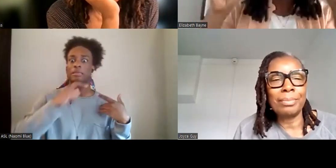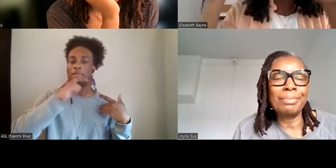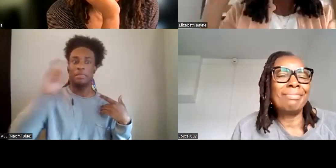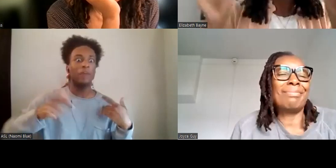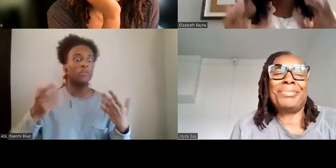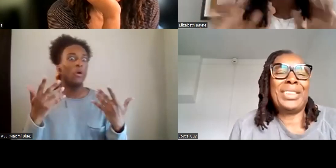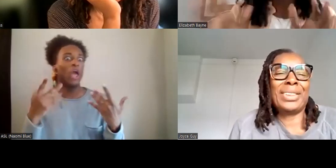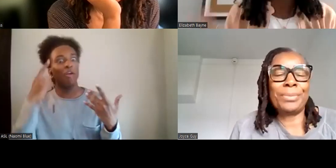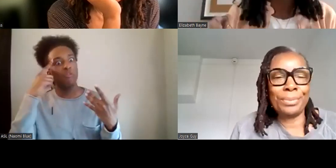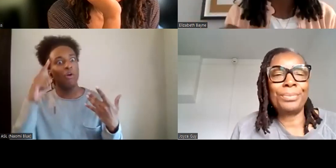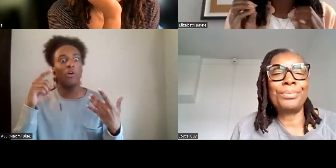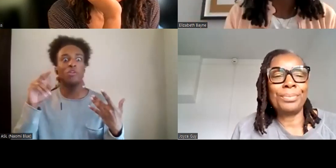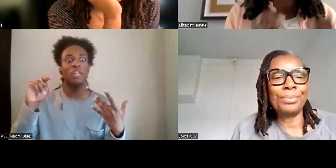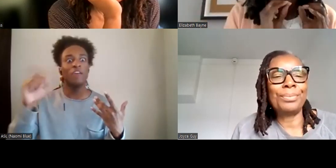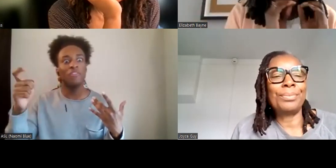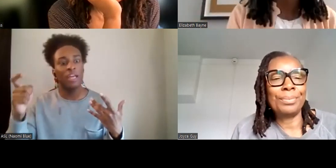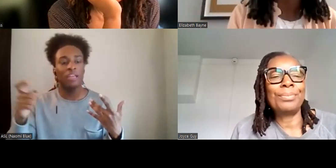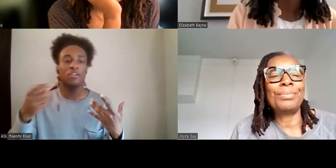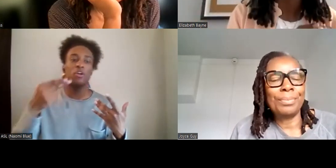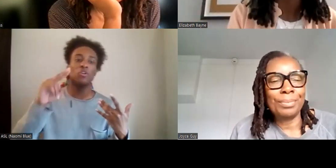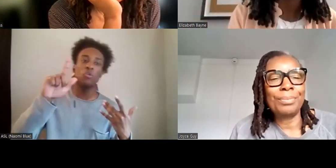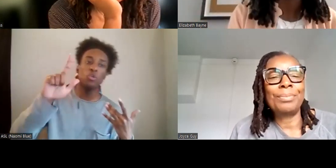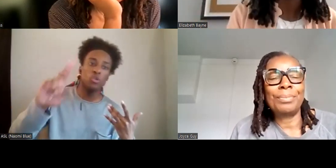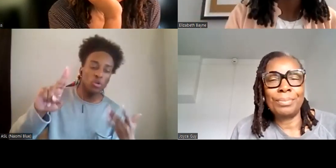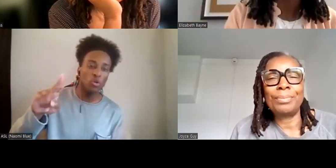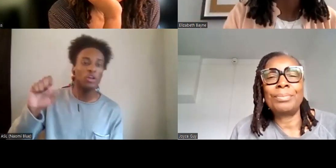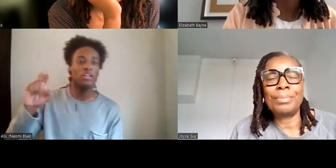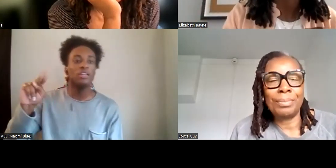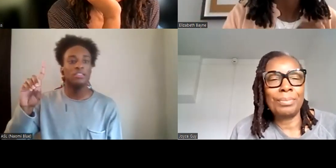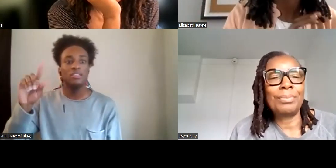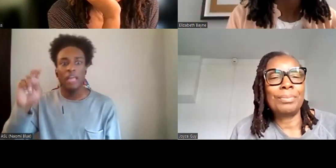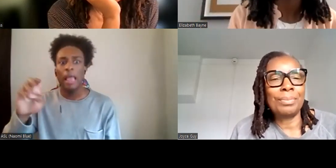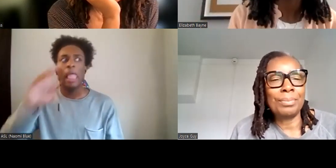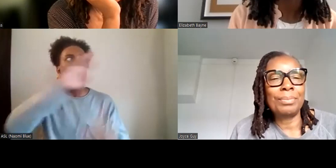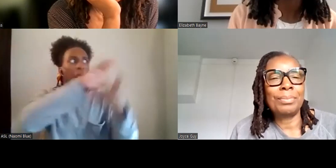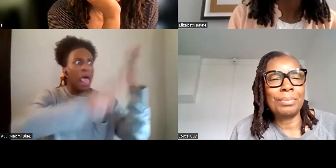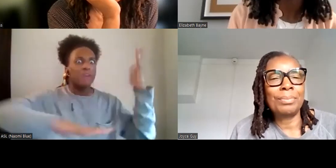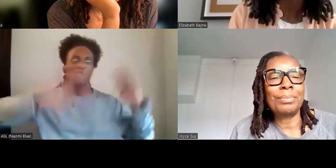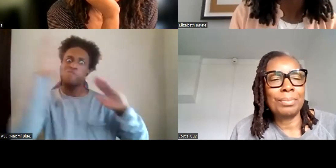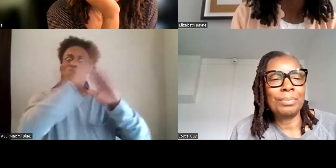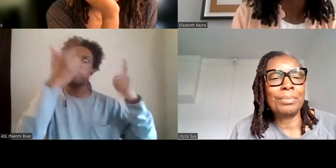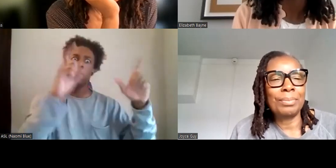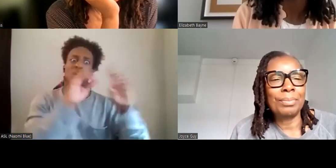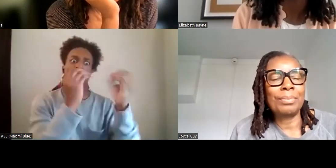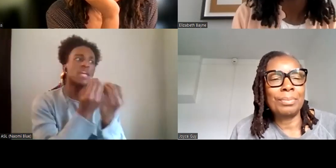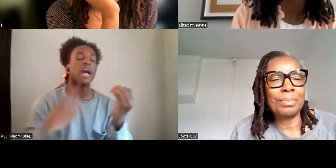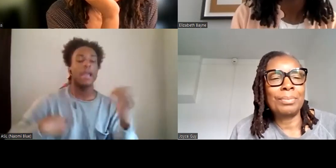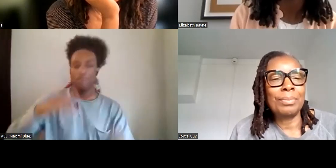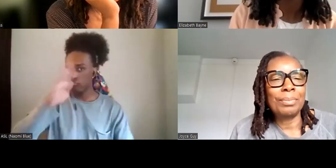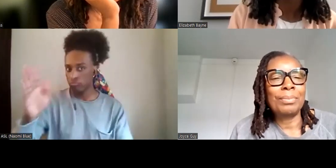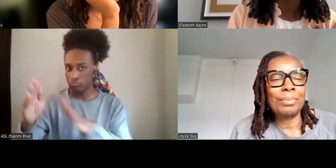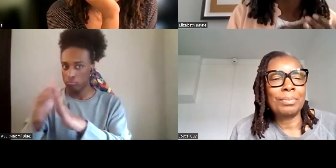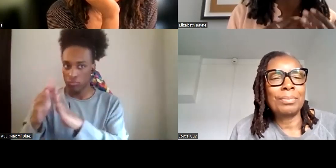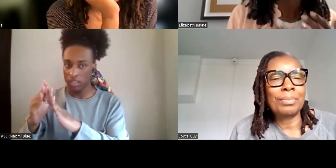or anyone to recognize my film. I could go directly to our community, and the organizations were happy to have those private community screenings.